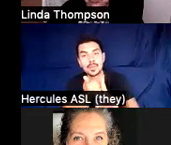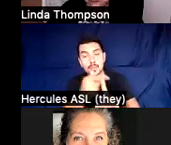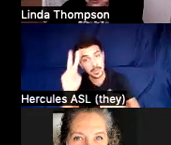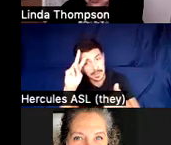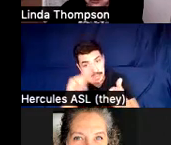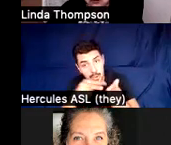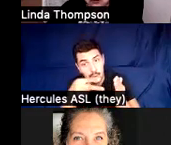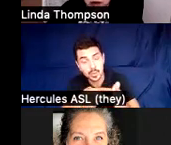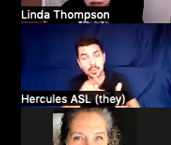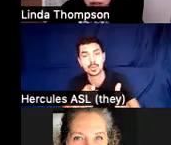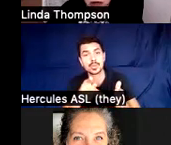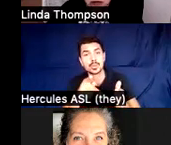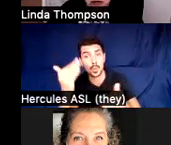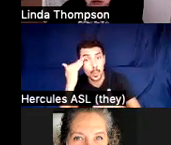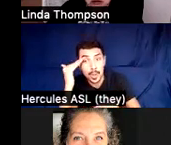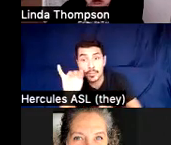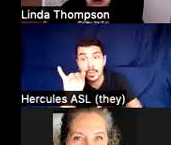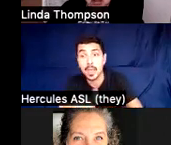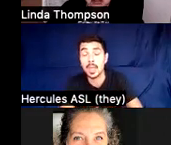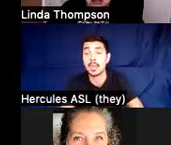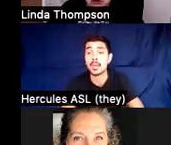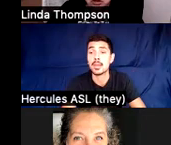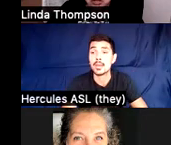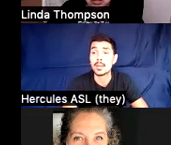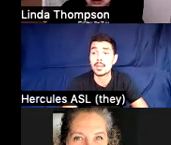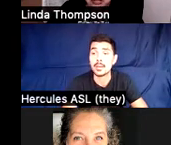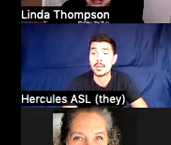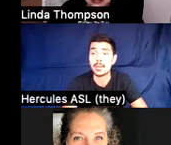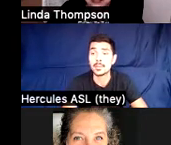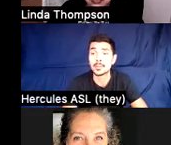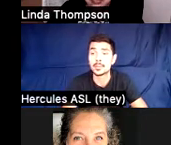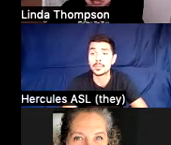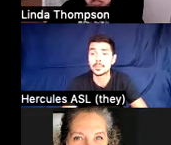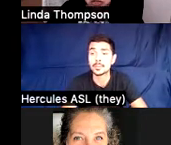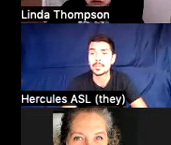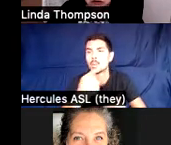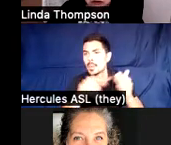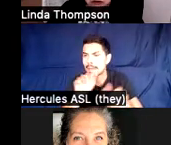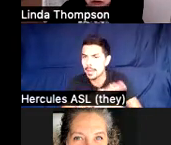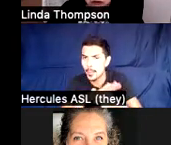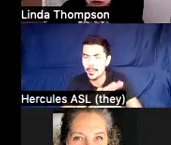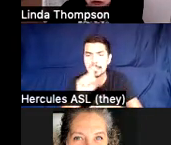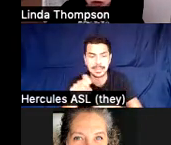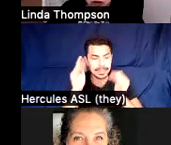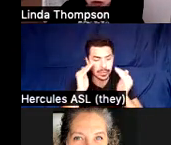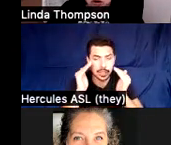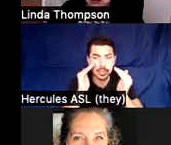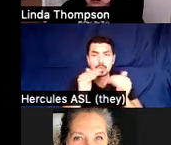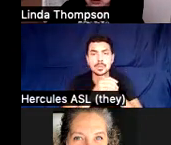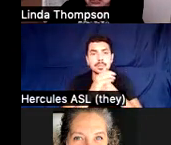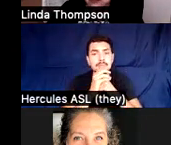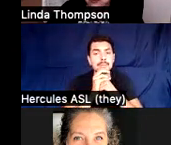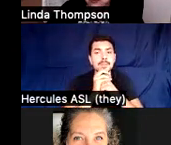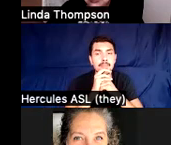or are you aware of that? And then what areas need attention? Or